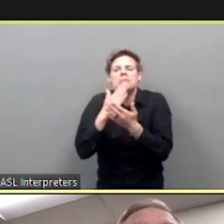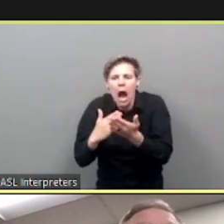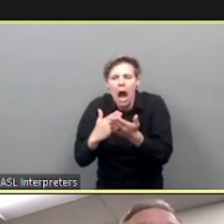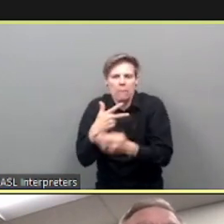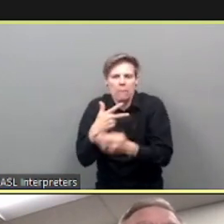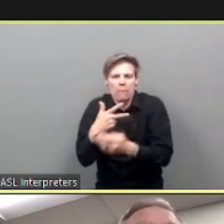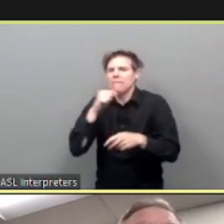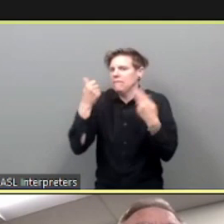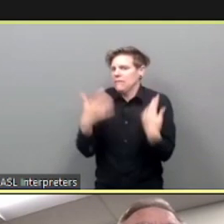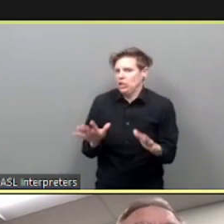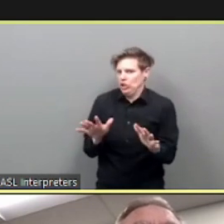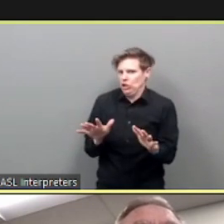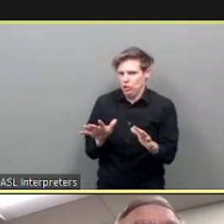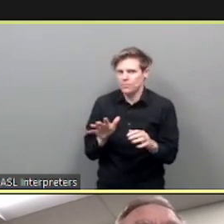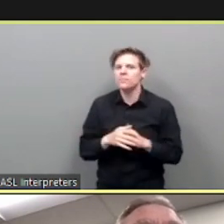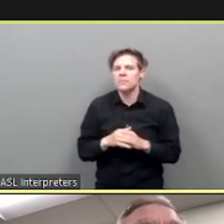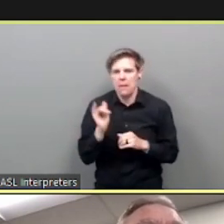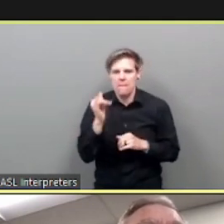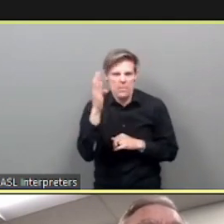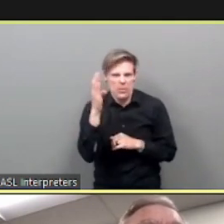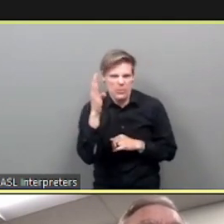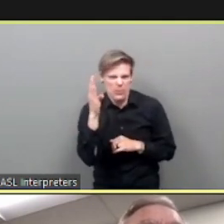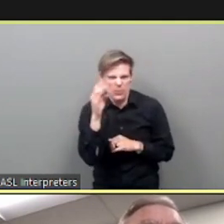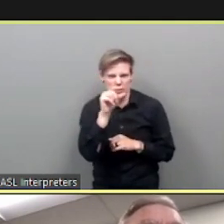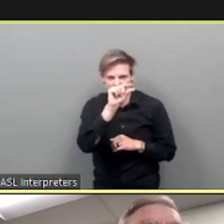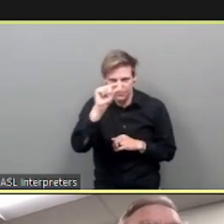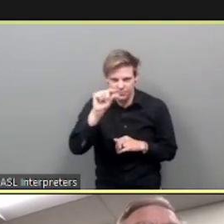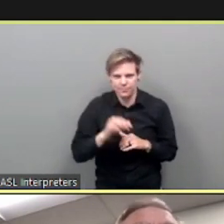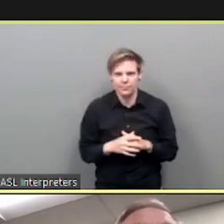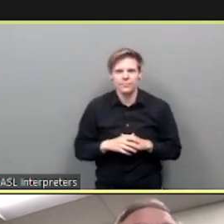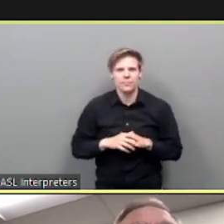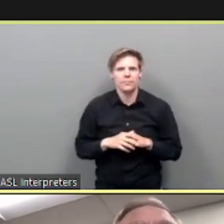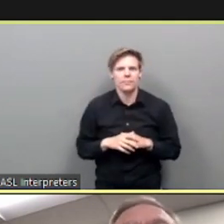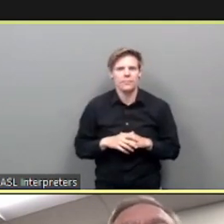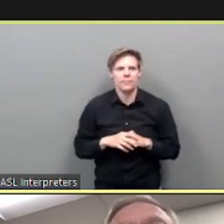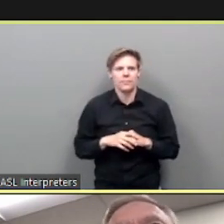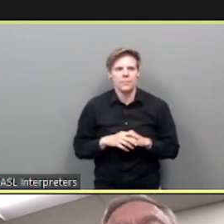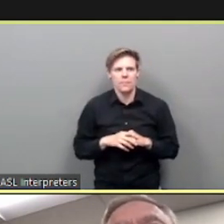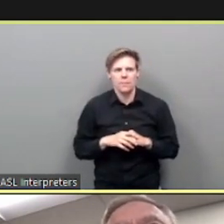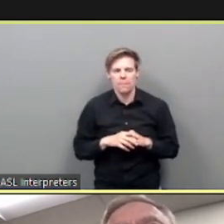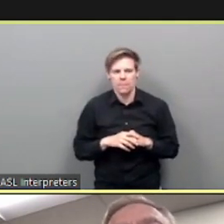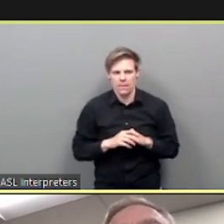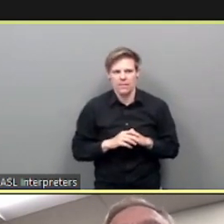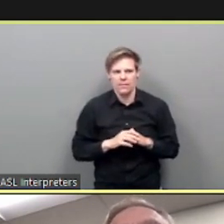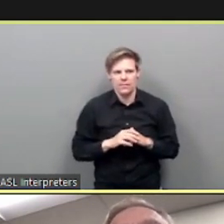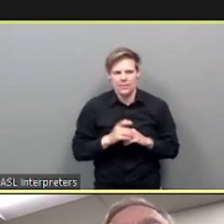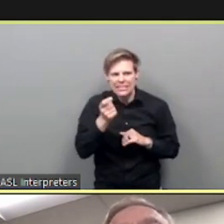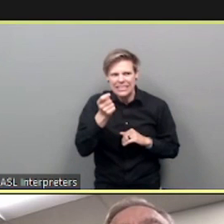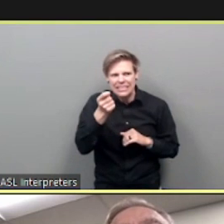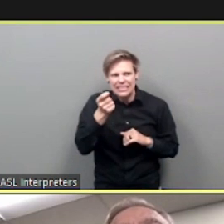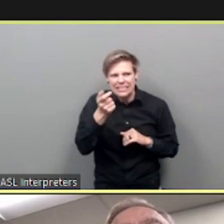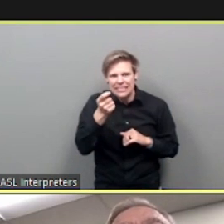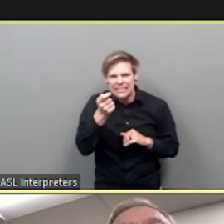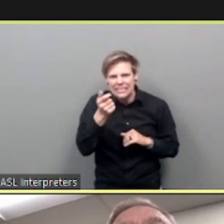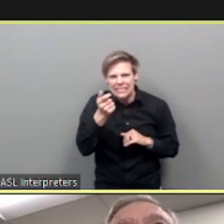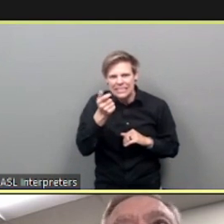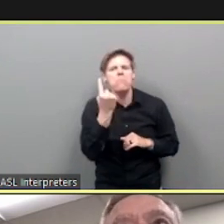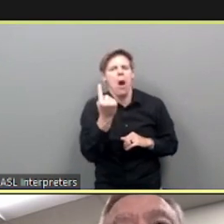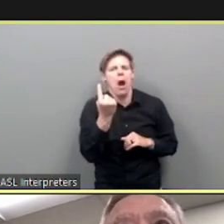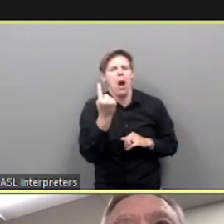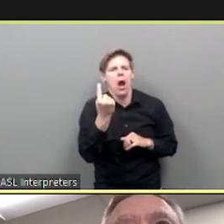there. We have a sliver, only 1%, that have